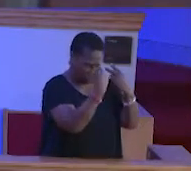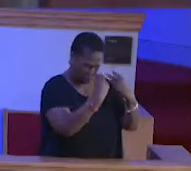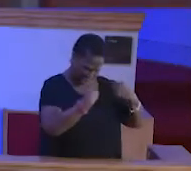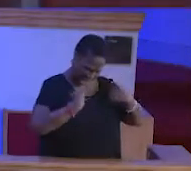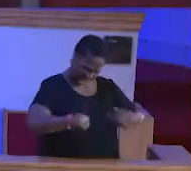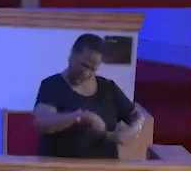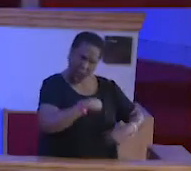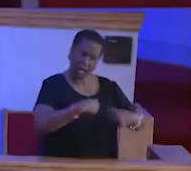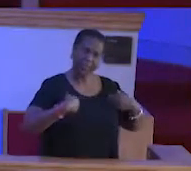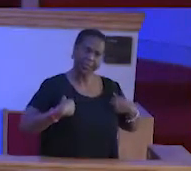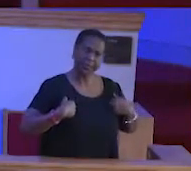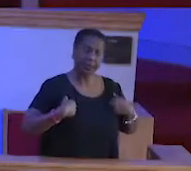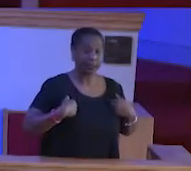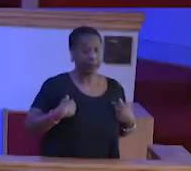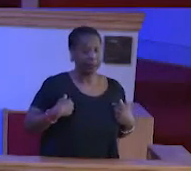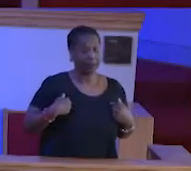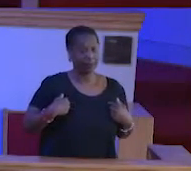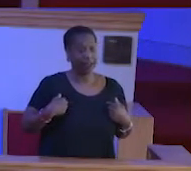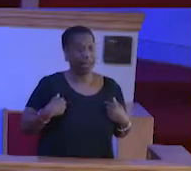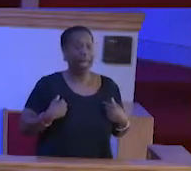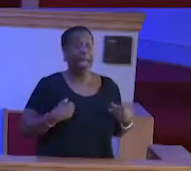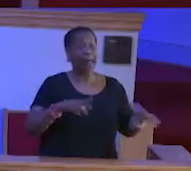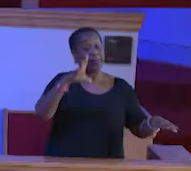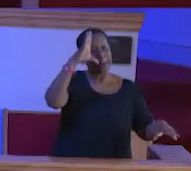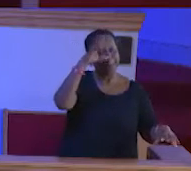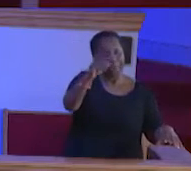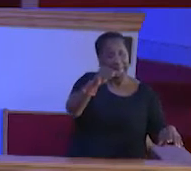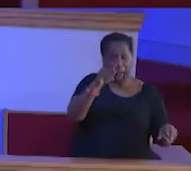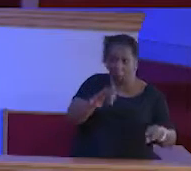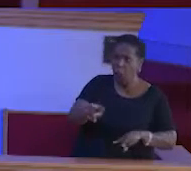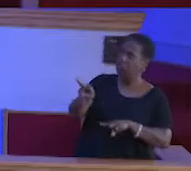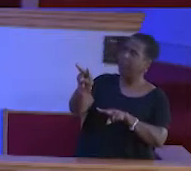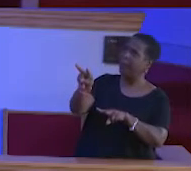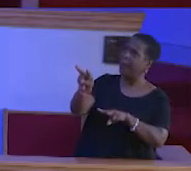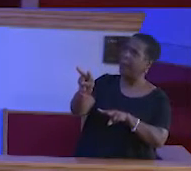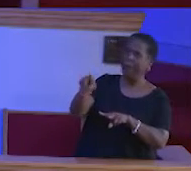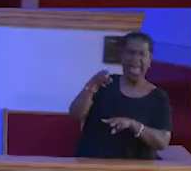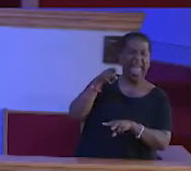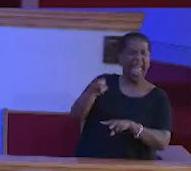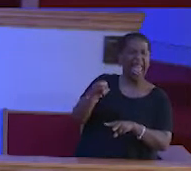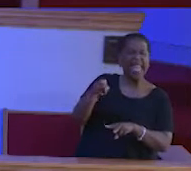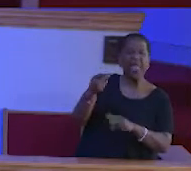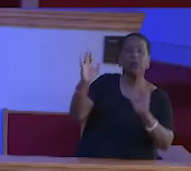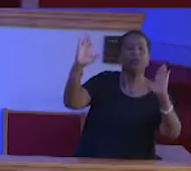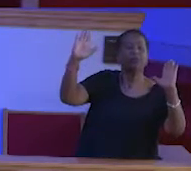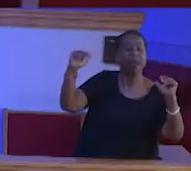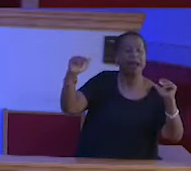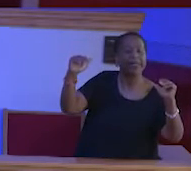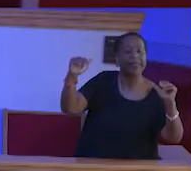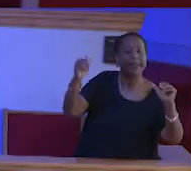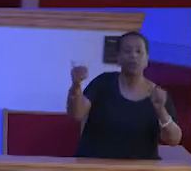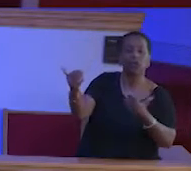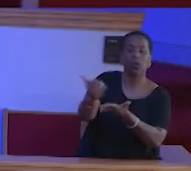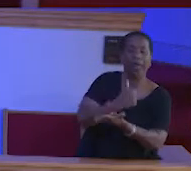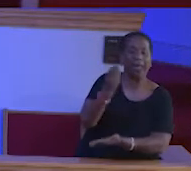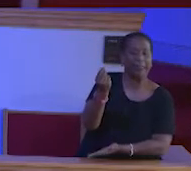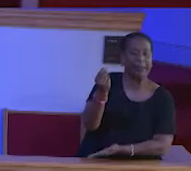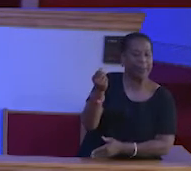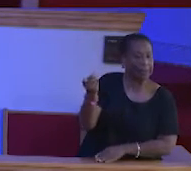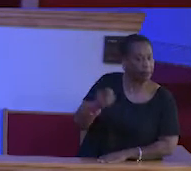us. And the Bible says, and he looked at them and he was expecting to get